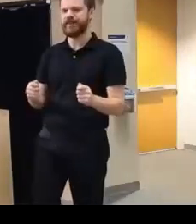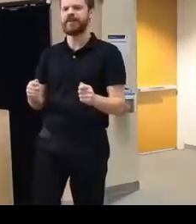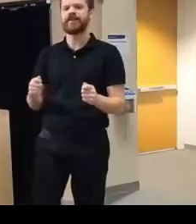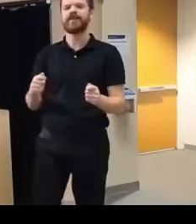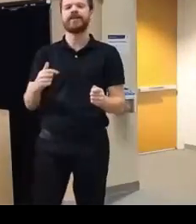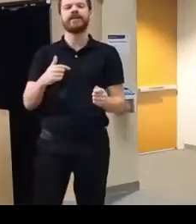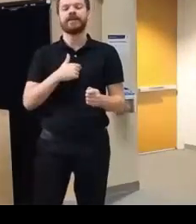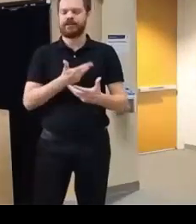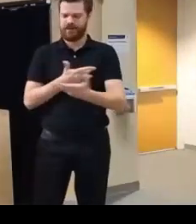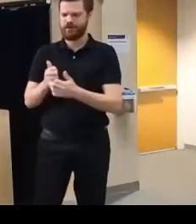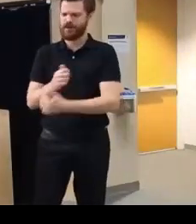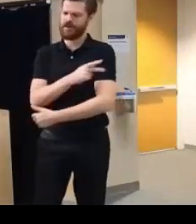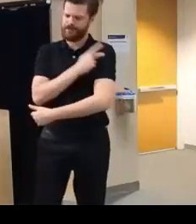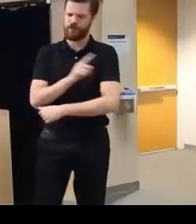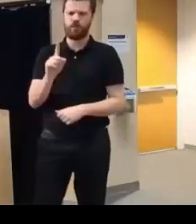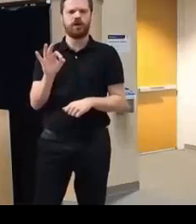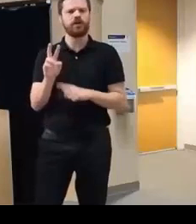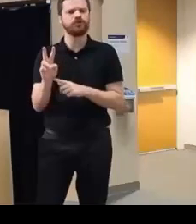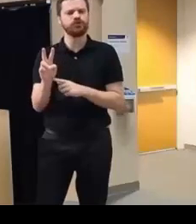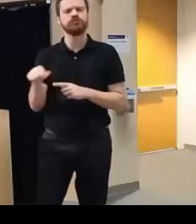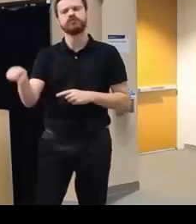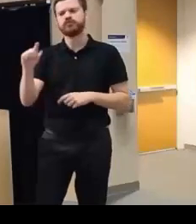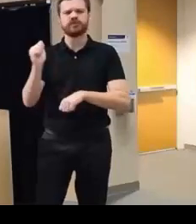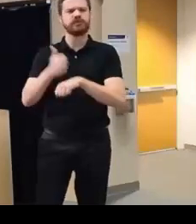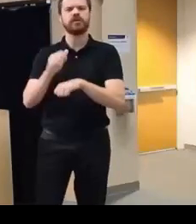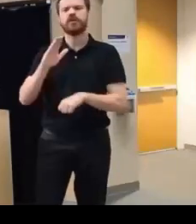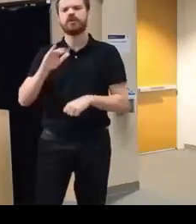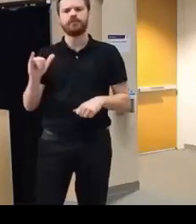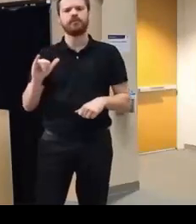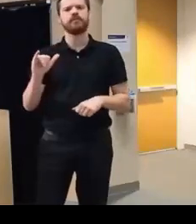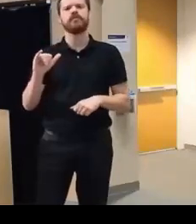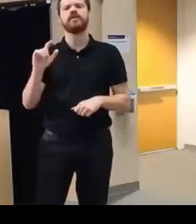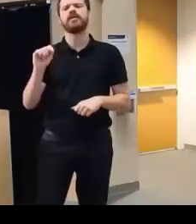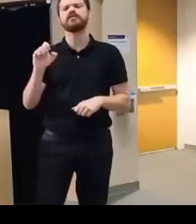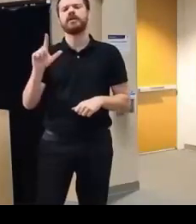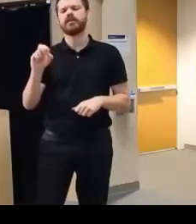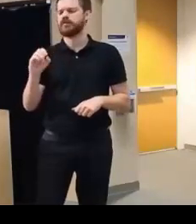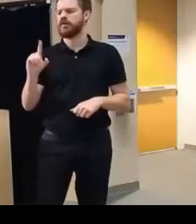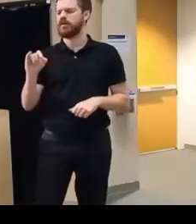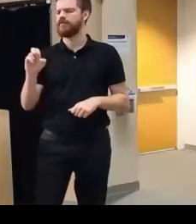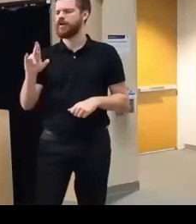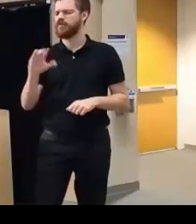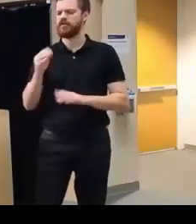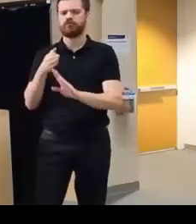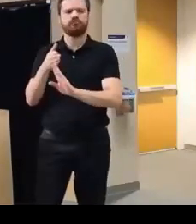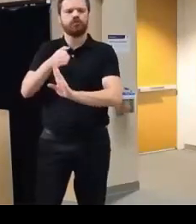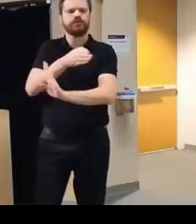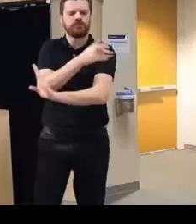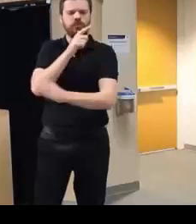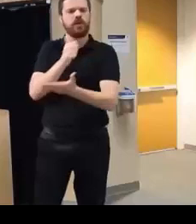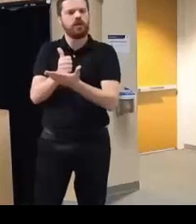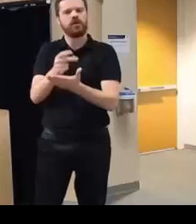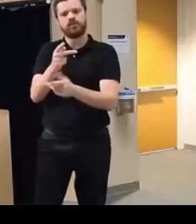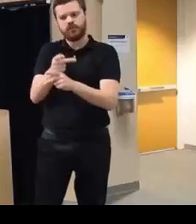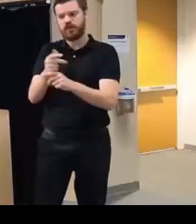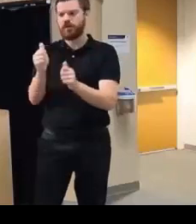dealing with the patient population 192, which had been set up really by Talva Oliveras and her predecessors to care for